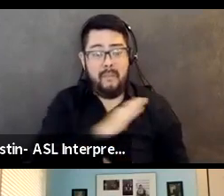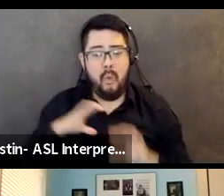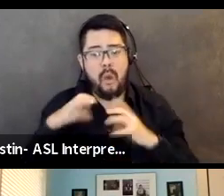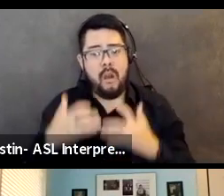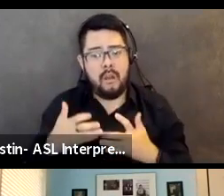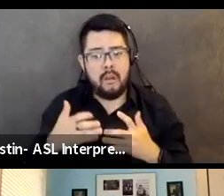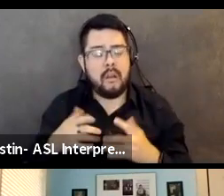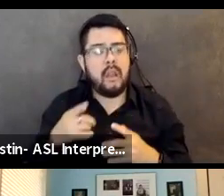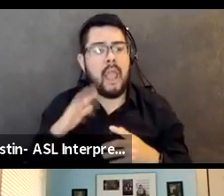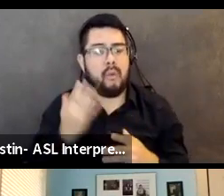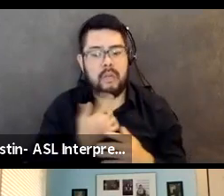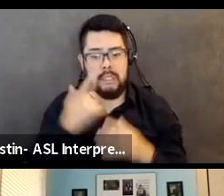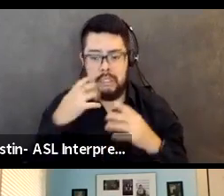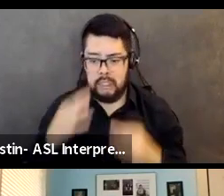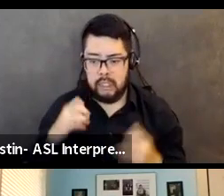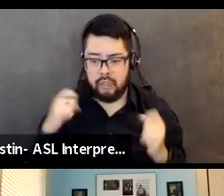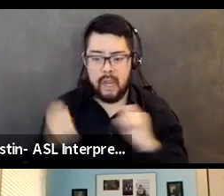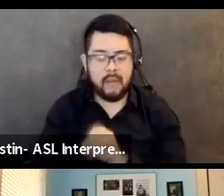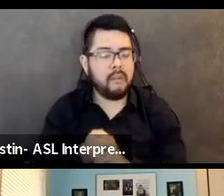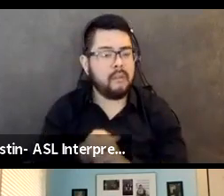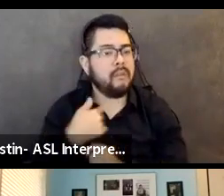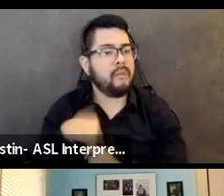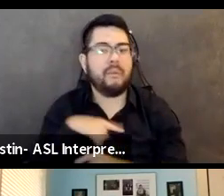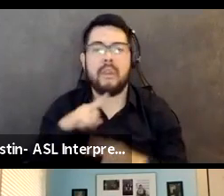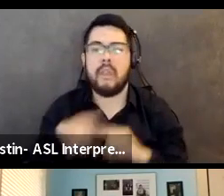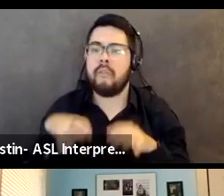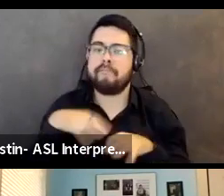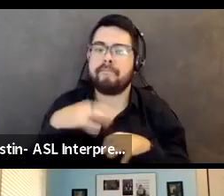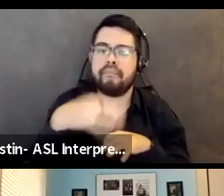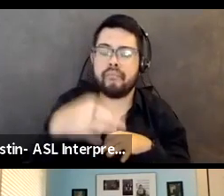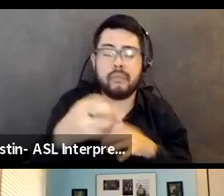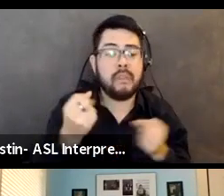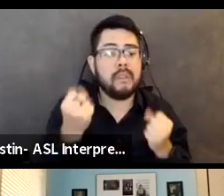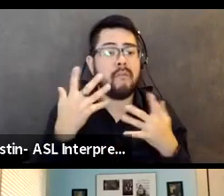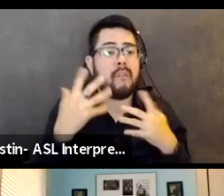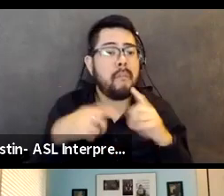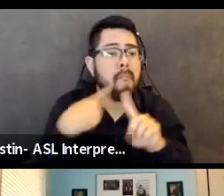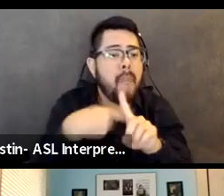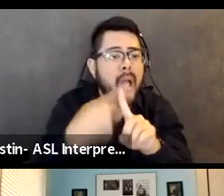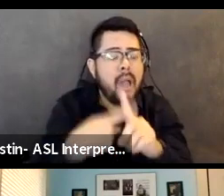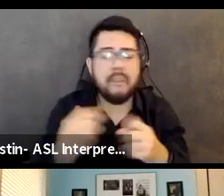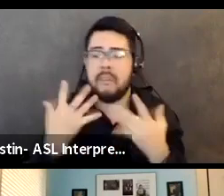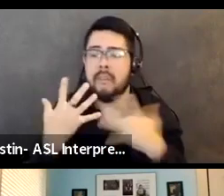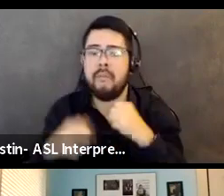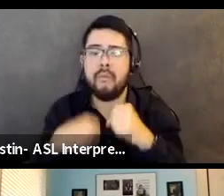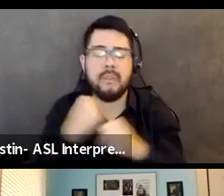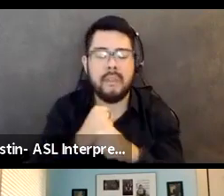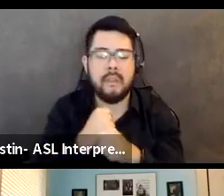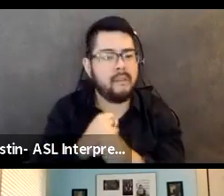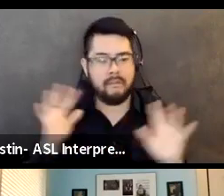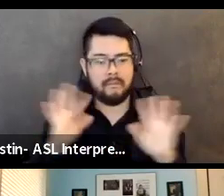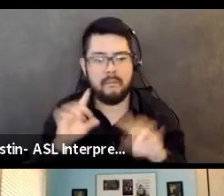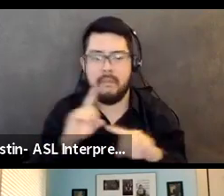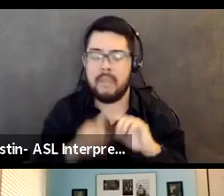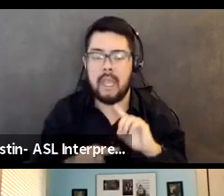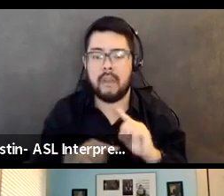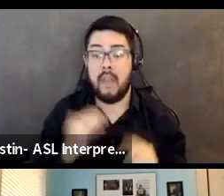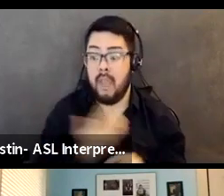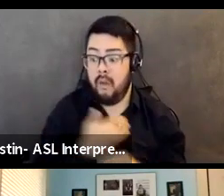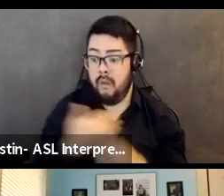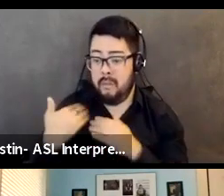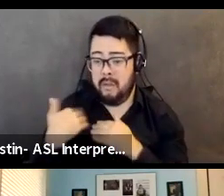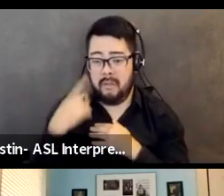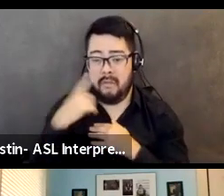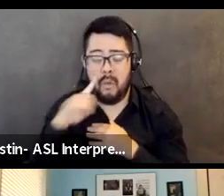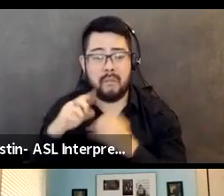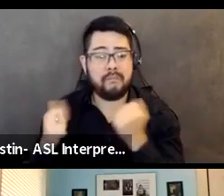months more years to do what is right we must act now in our duty and responsibility for the well-being of all of the students in